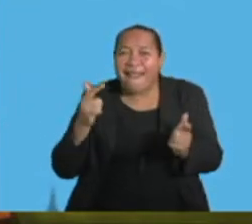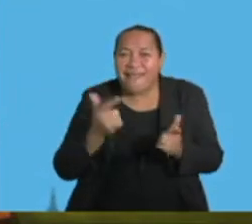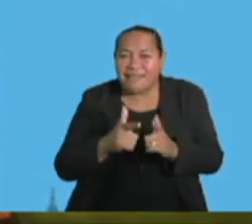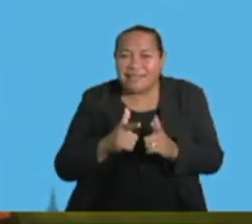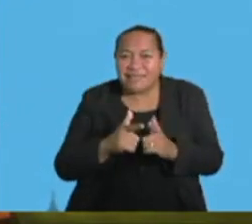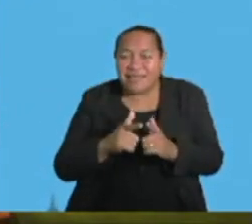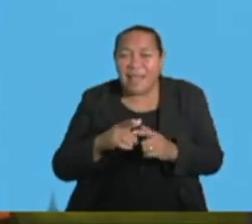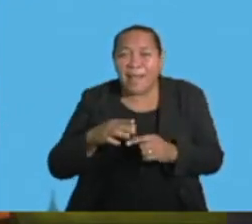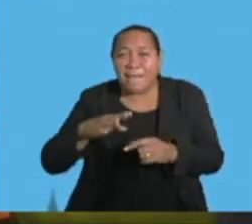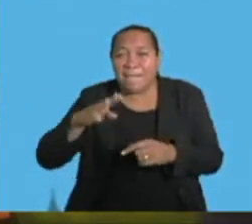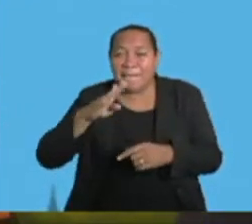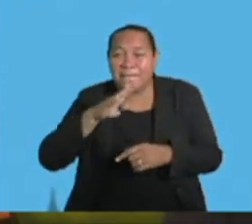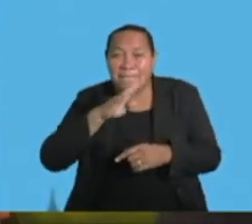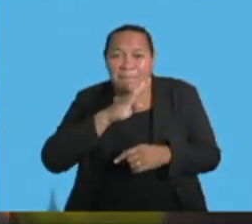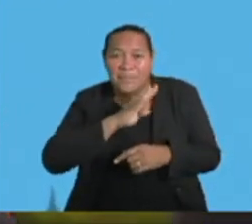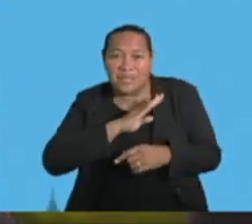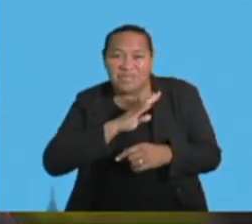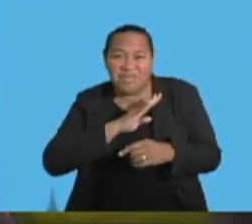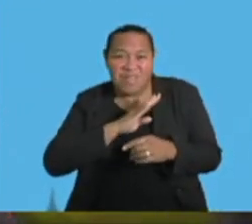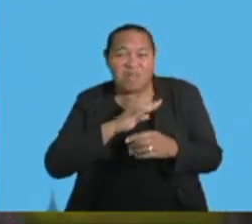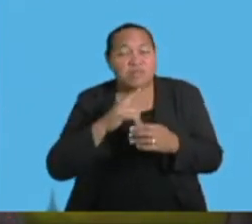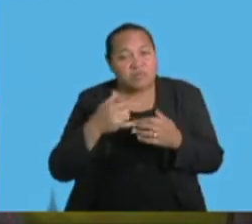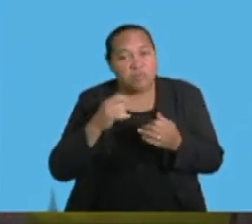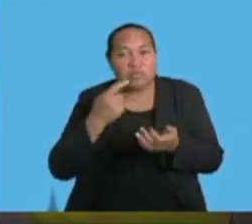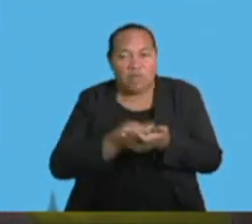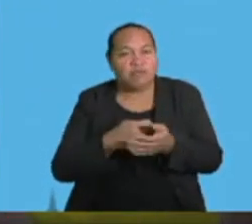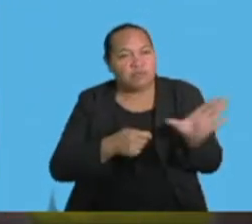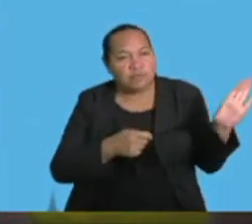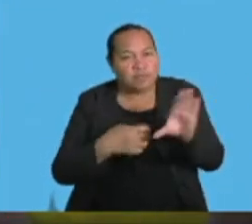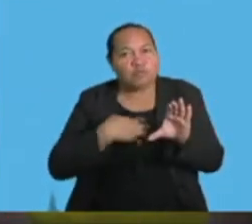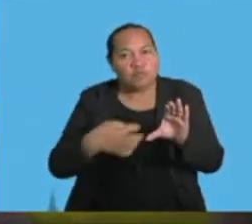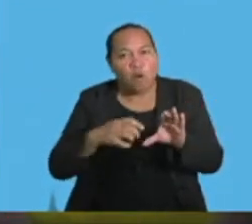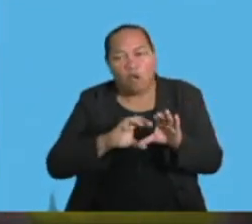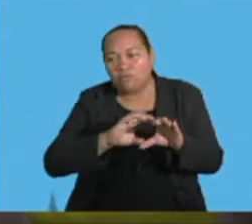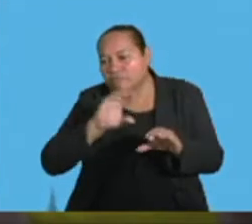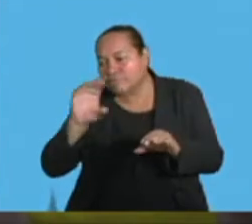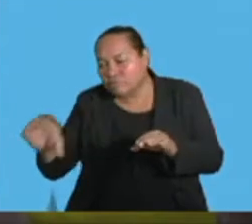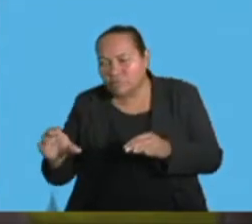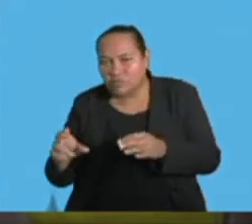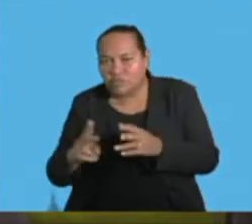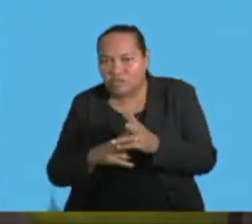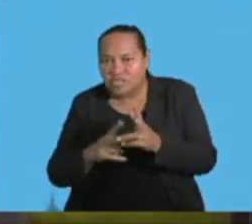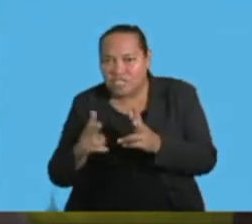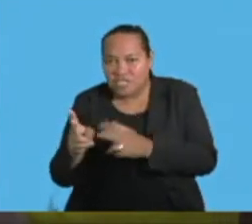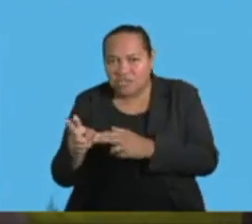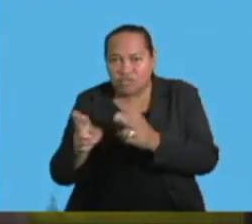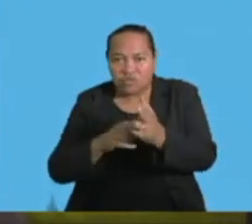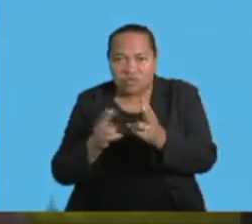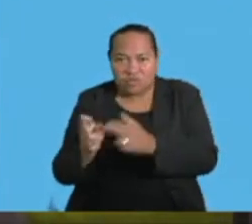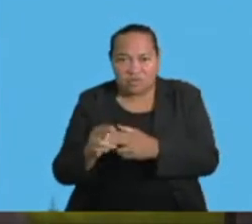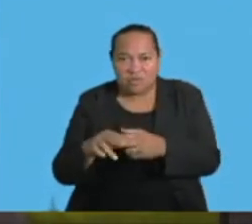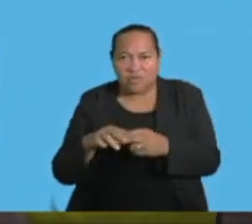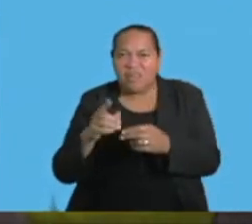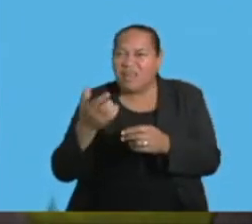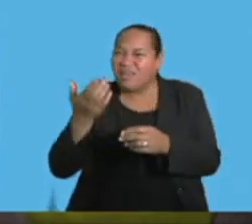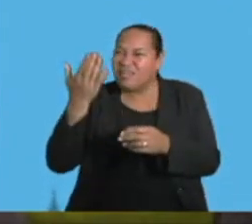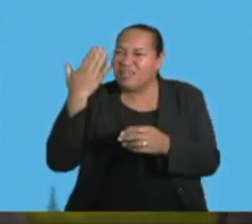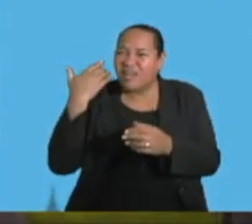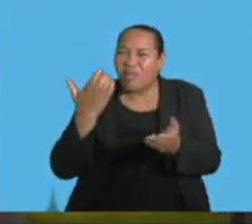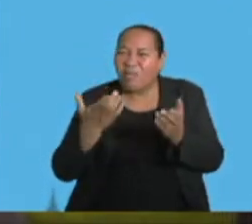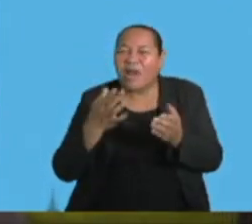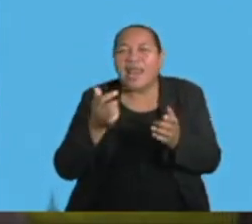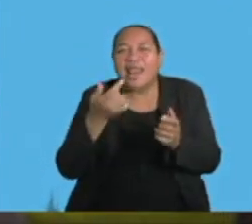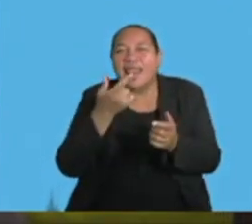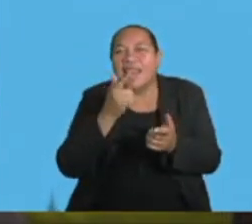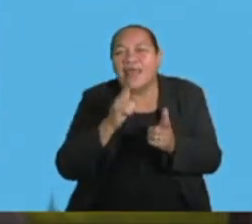government. In fact, we are spending 7 times more in rural areas annually now, Mr. Speaker, sir. Of course, apart from this, we provide for education for